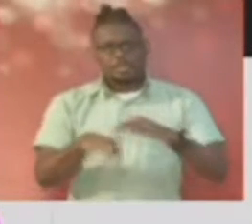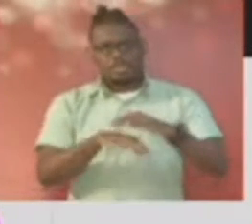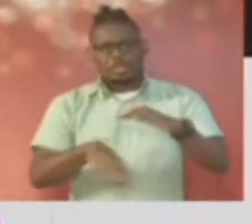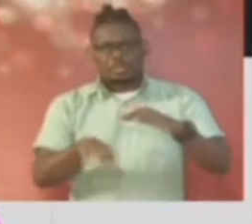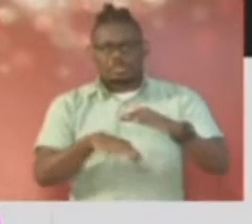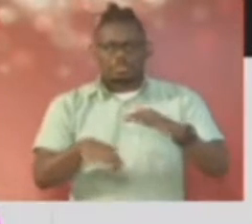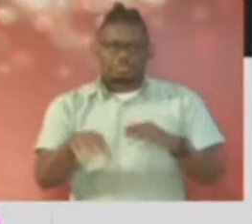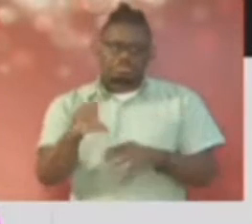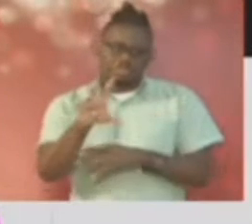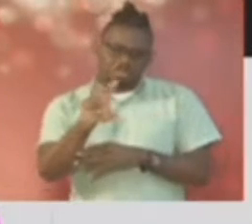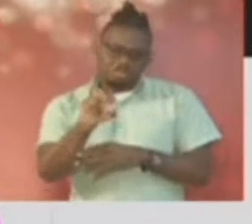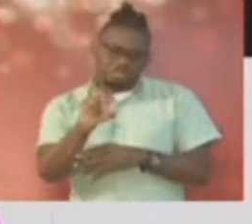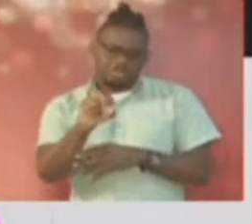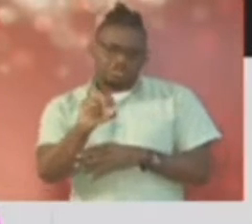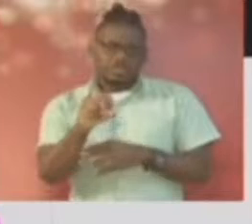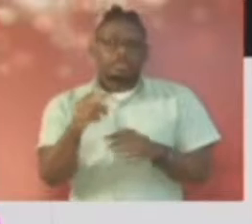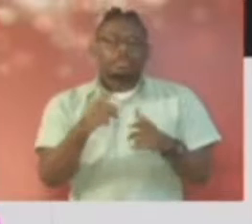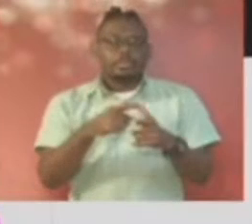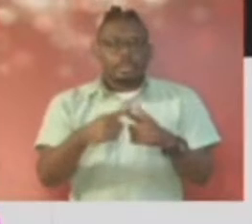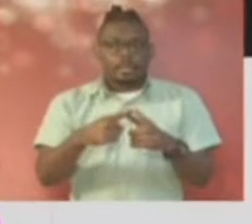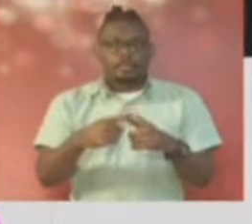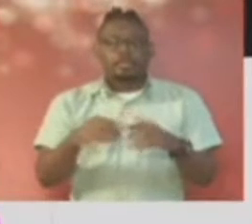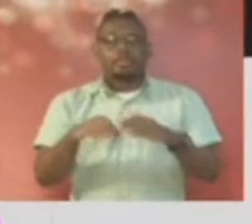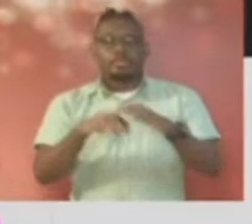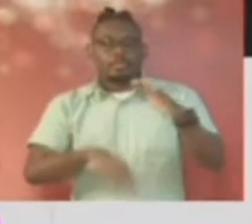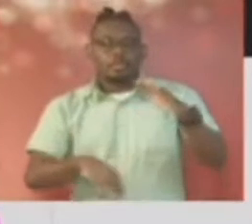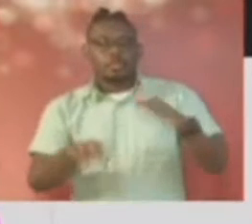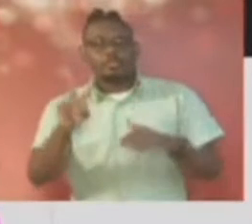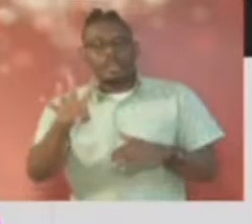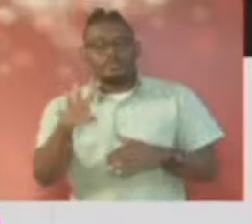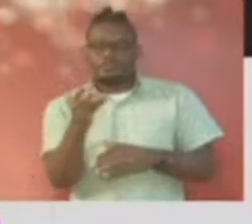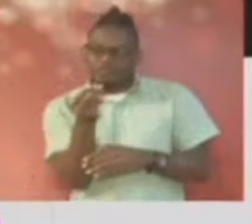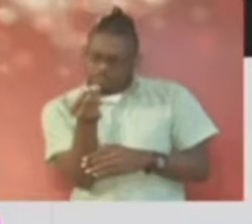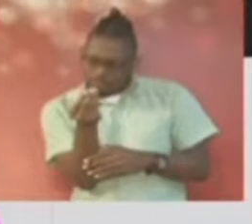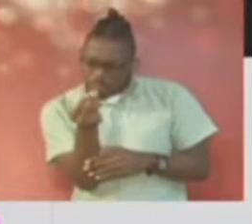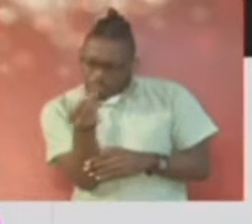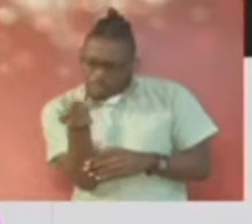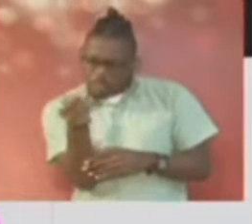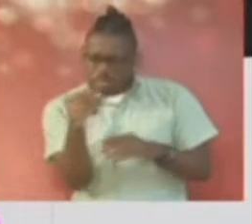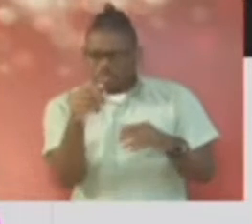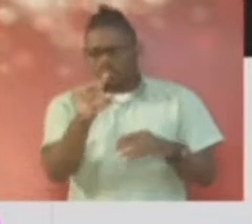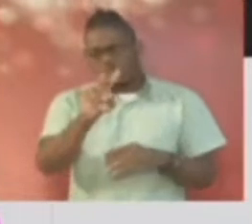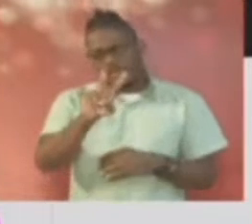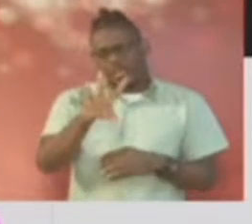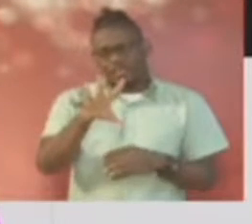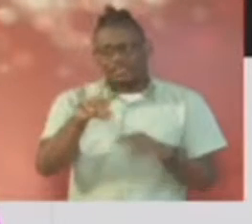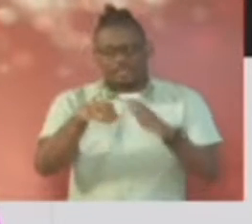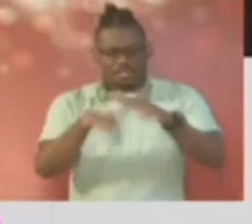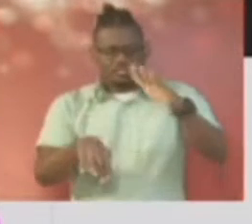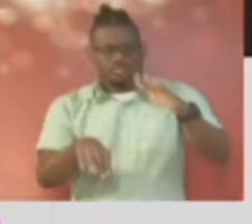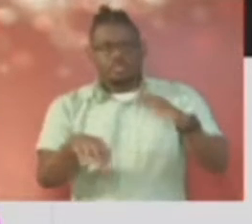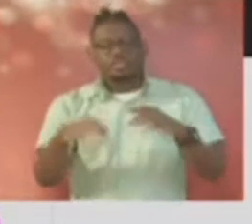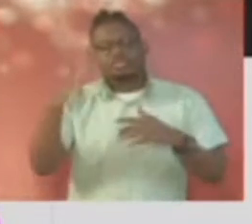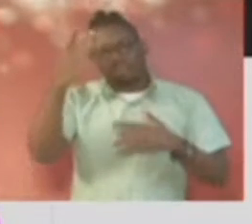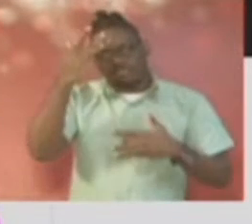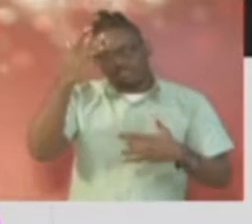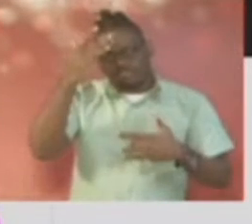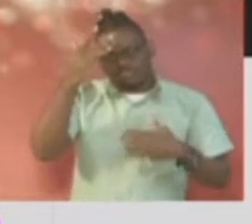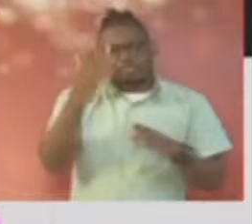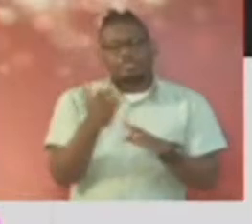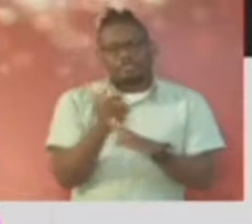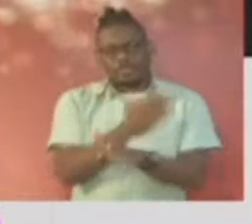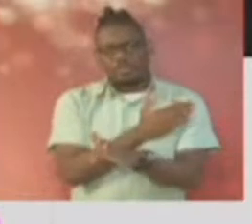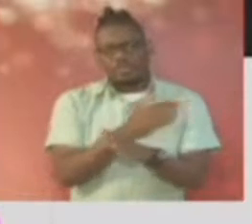in the under 25 age group in a couple of cases. Again, individuals with pre-existing conditions that